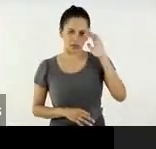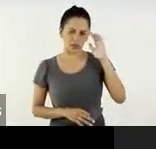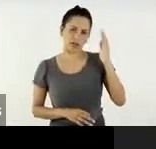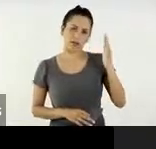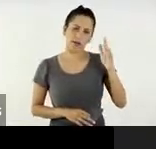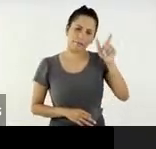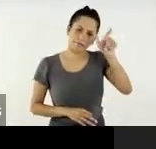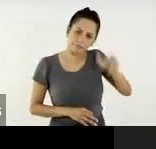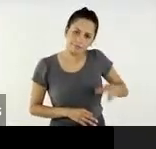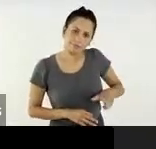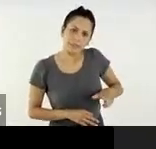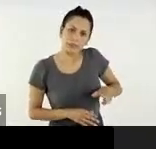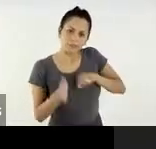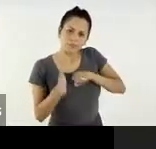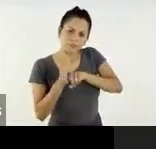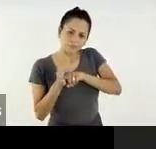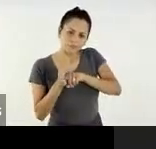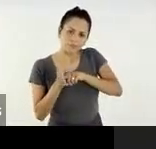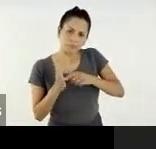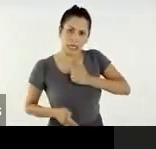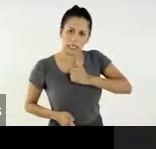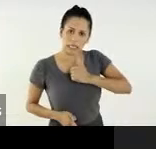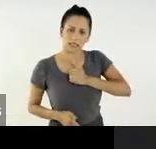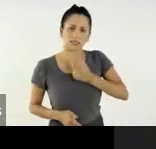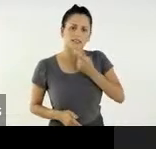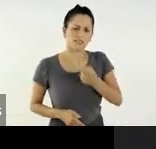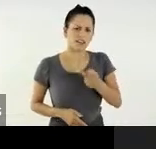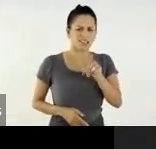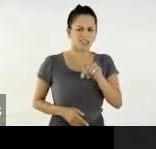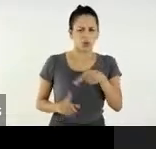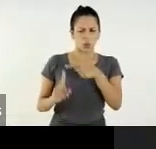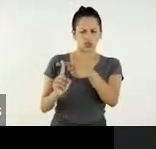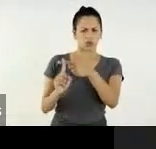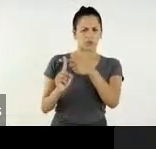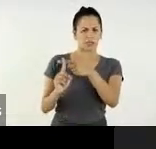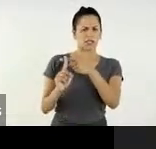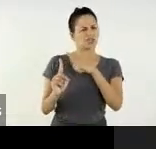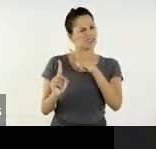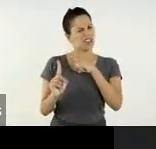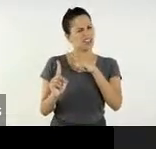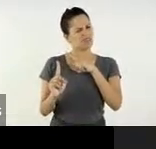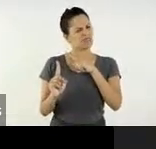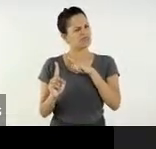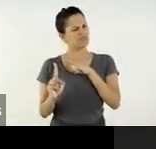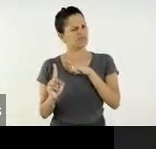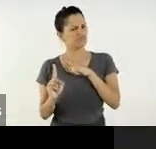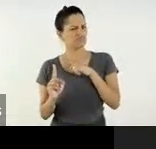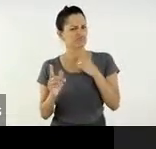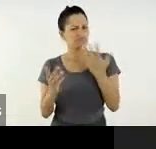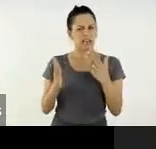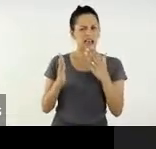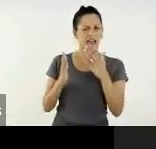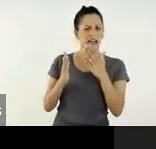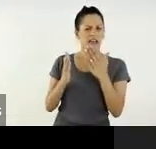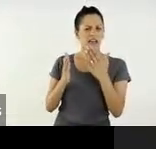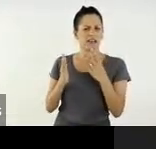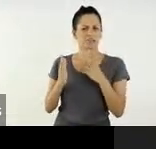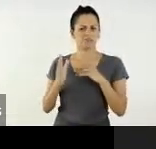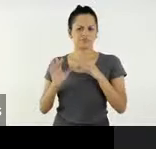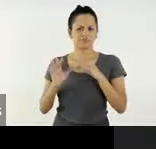aesthetic? And you can see here, I might add, in the pages of the book were printed